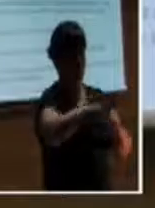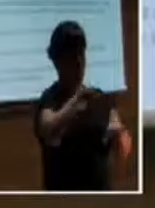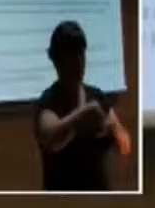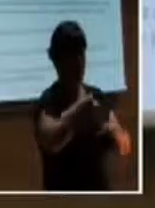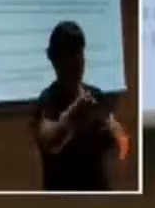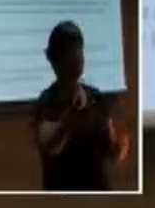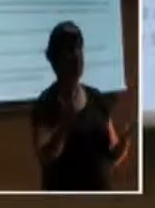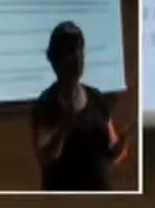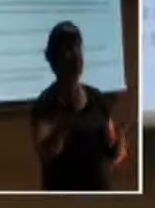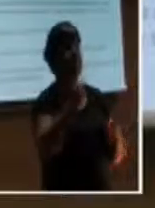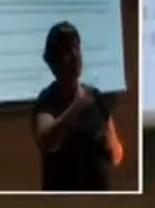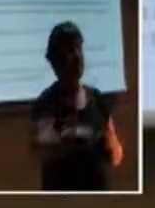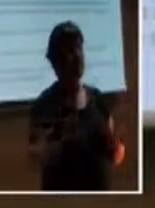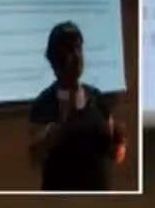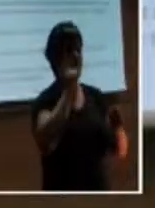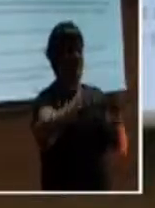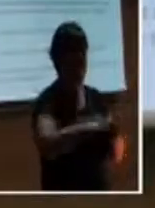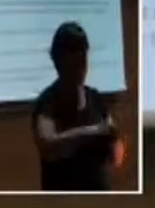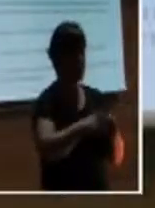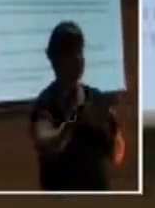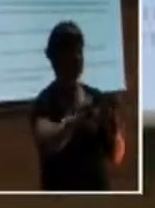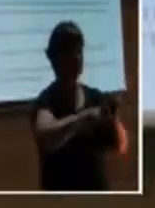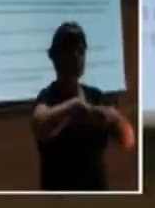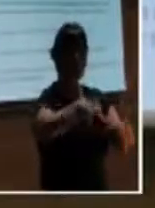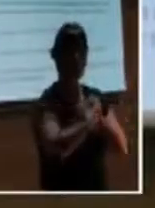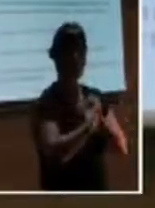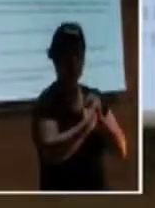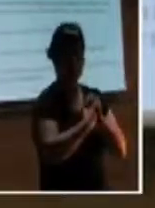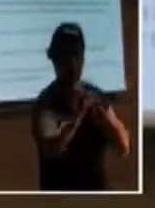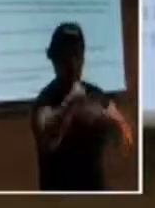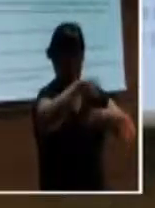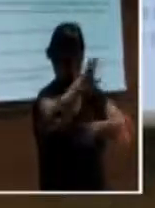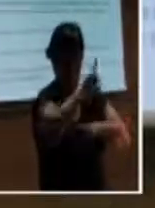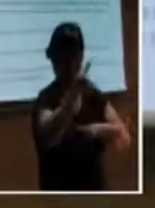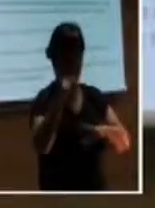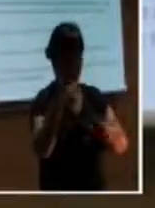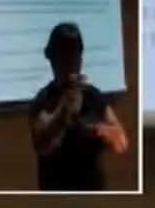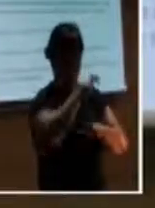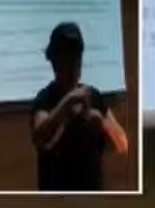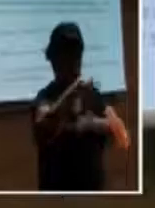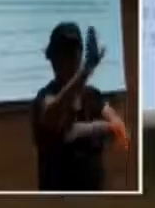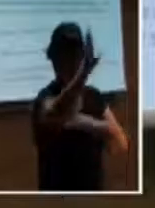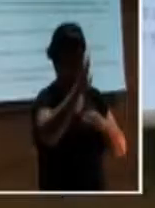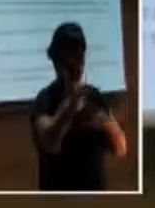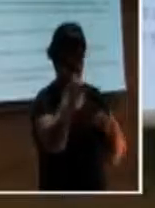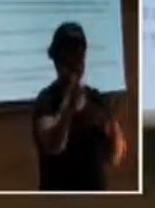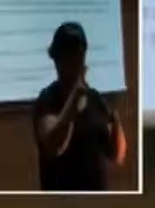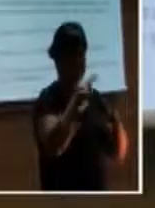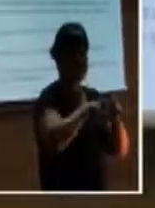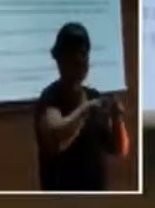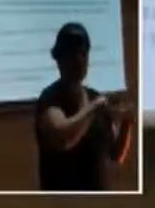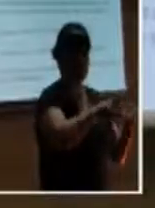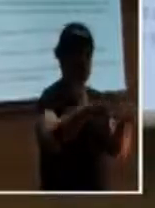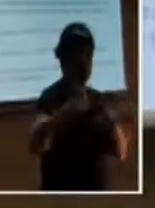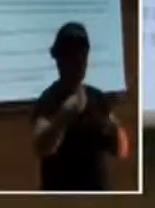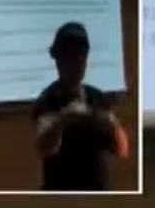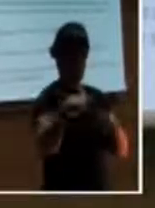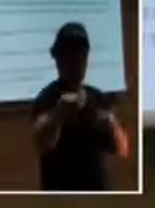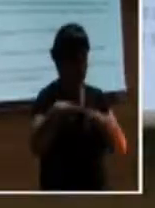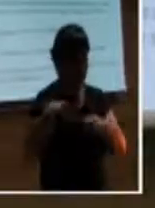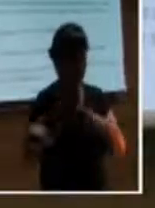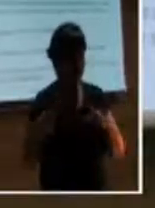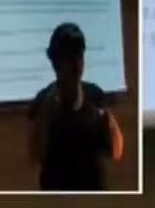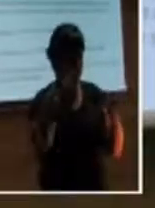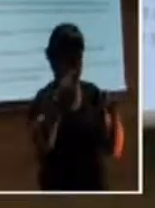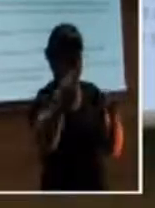actually, different actors from different sectors of activities of the society, engaged in the